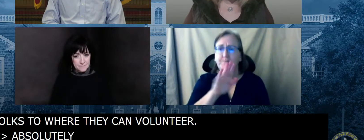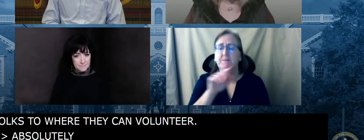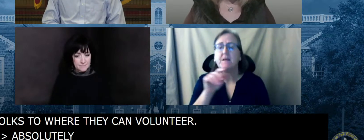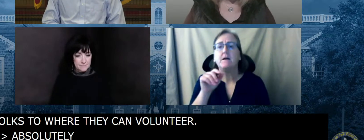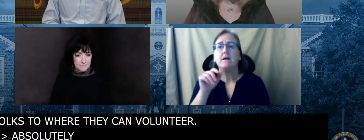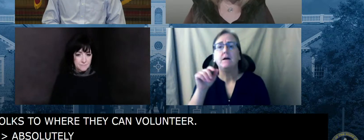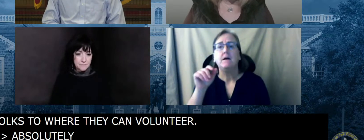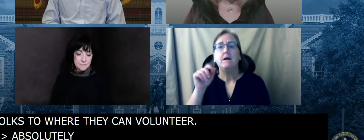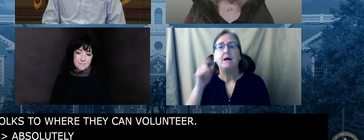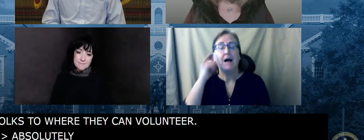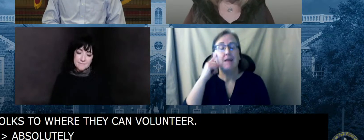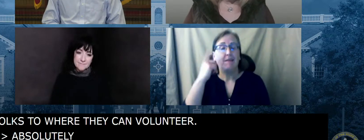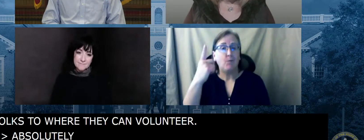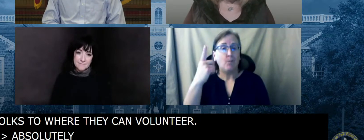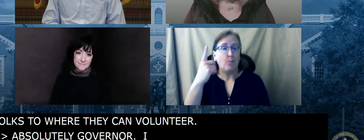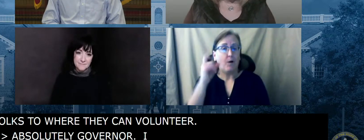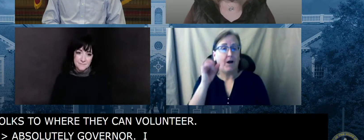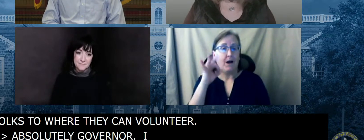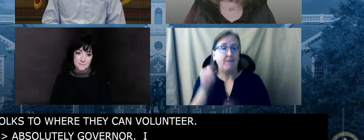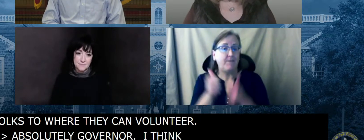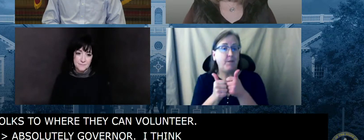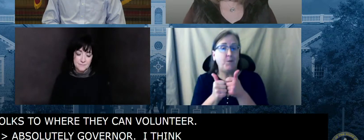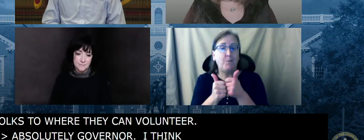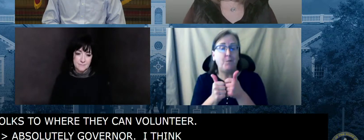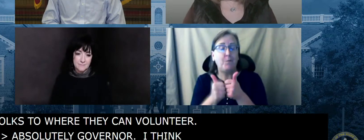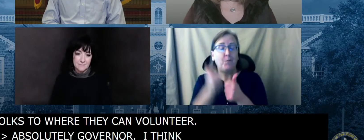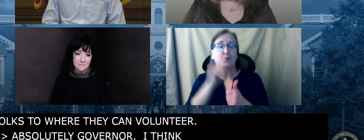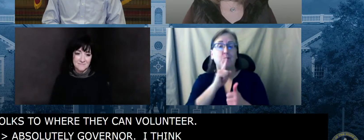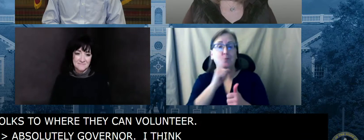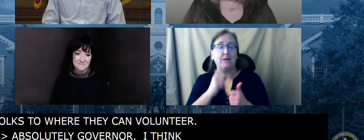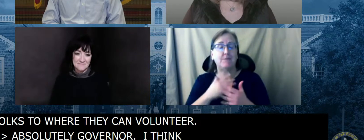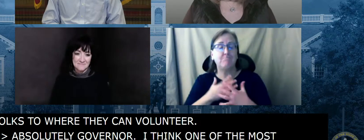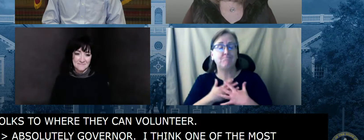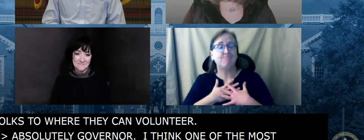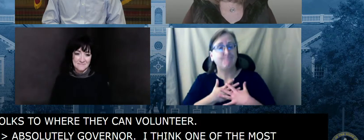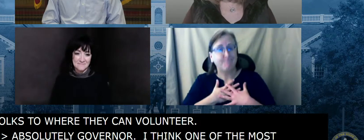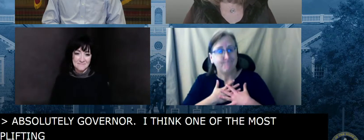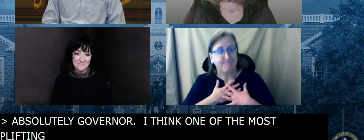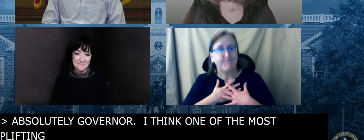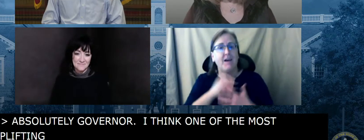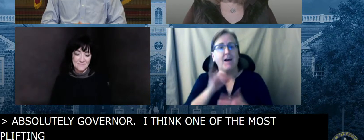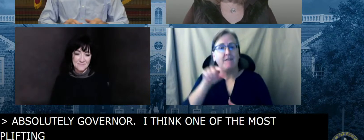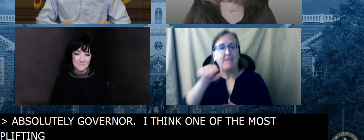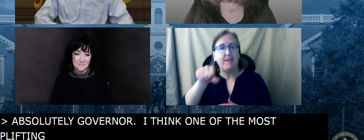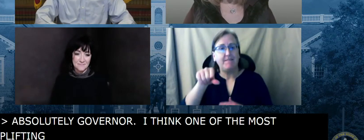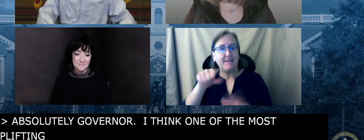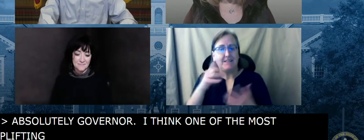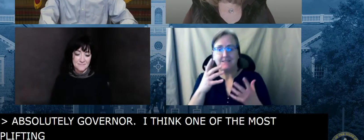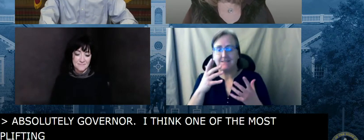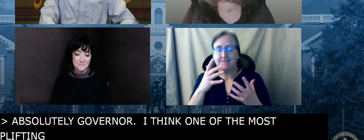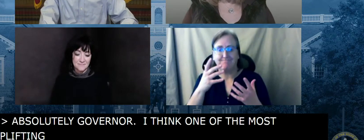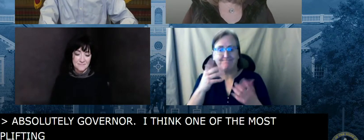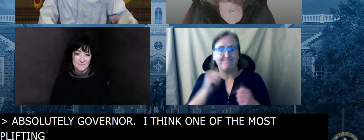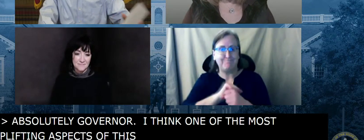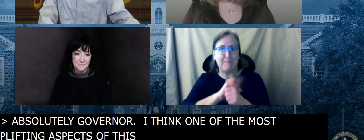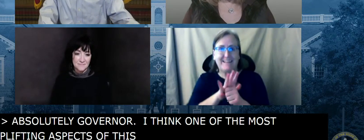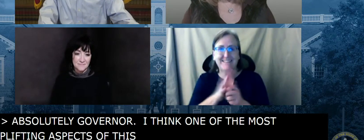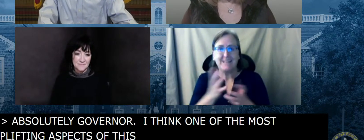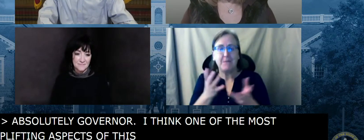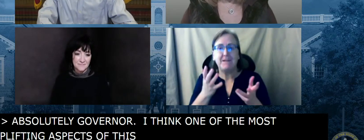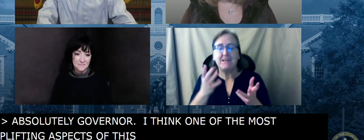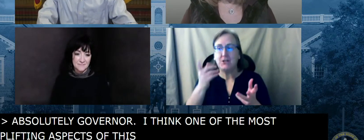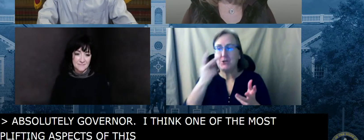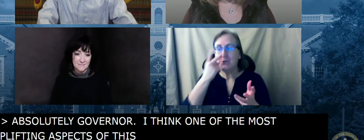I think one of the most uplifting aspects of this whole pandemic is, at these events,